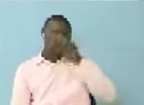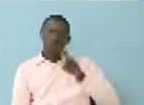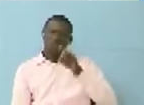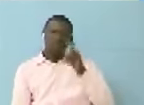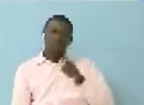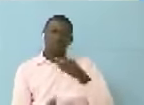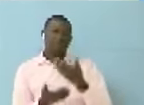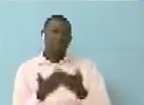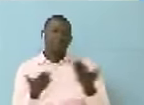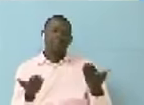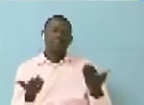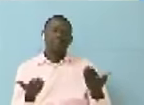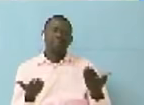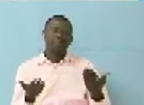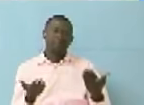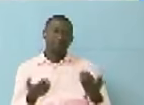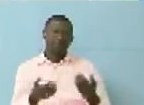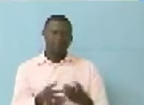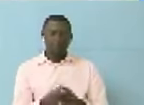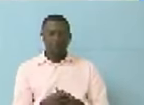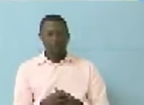questions. And the